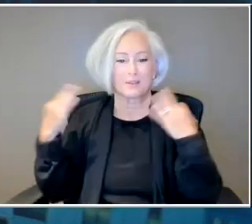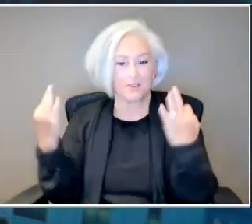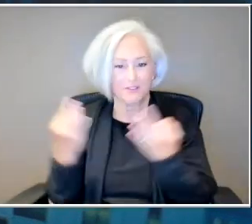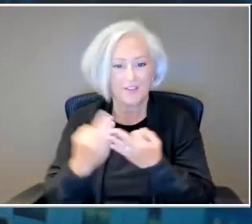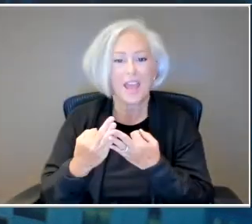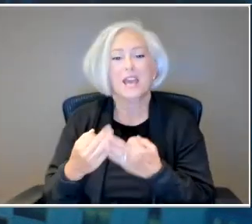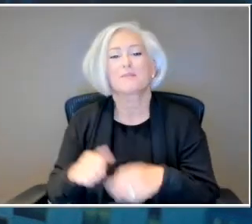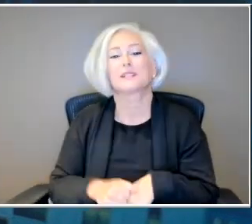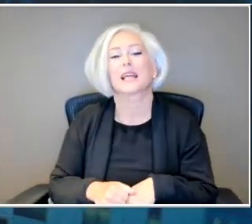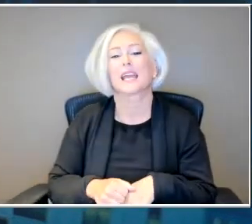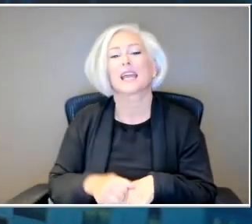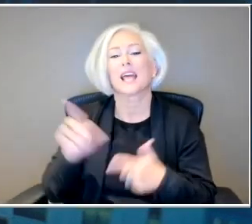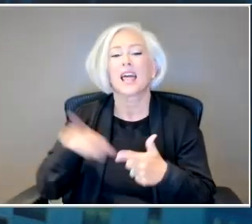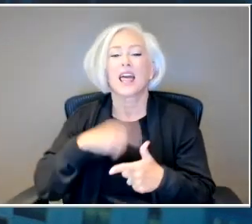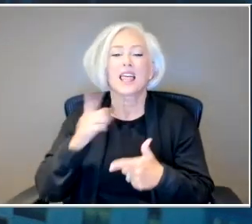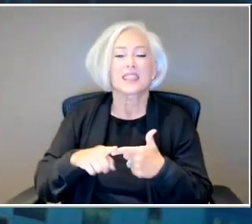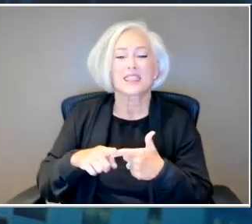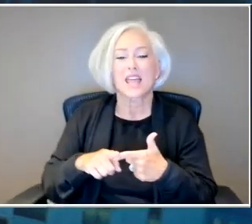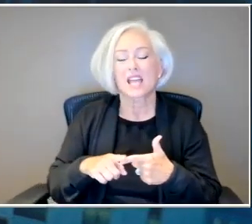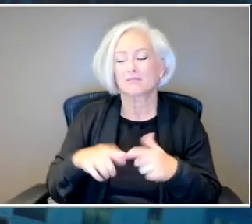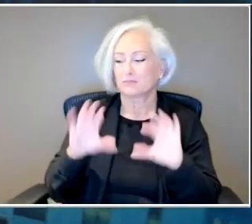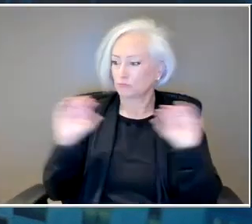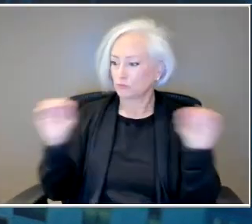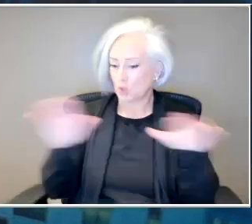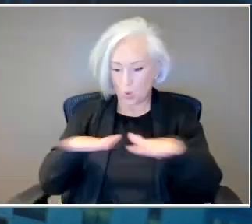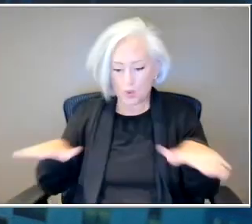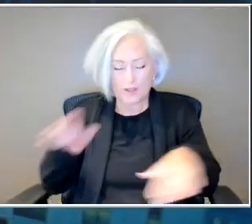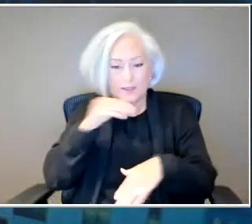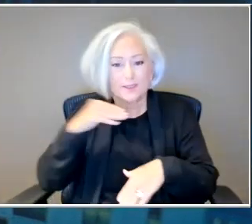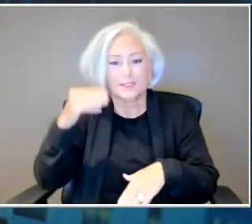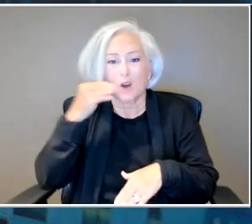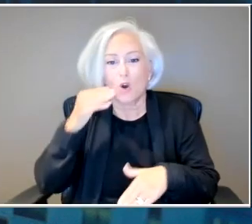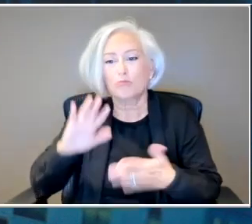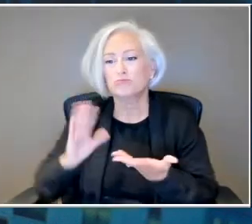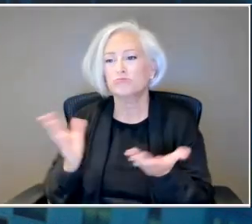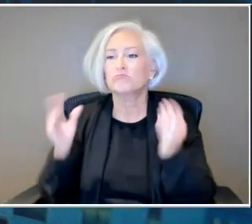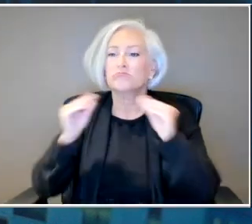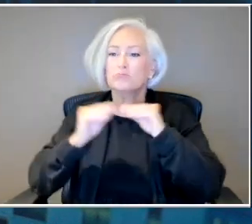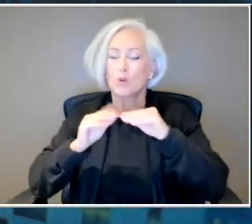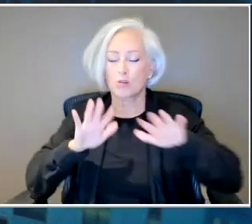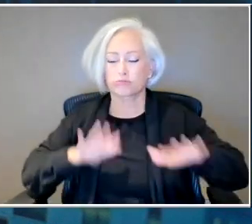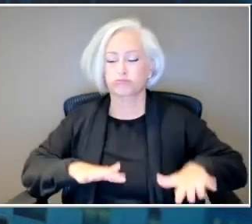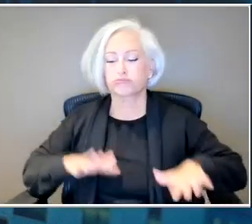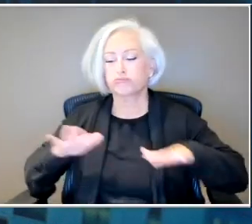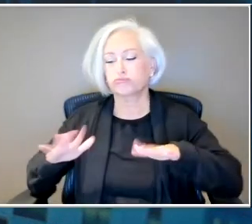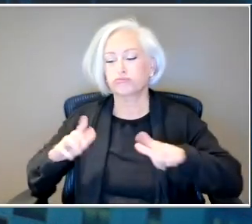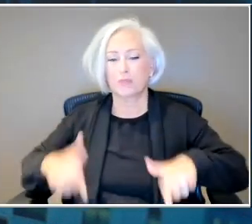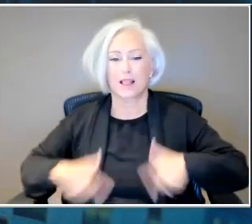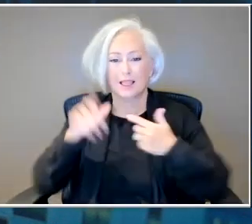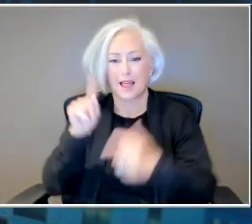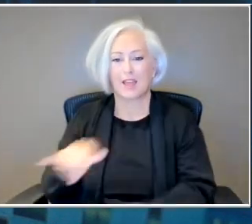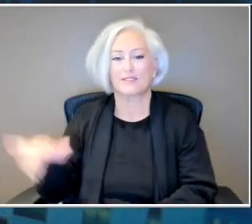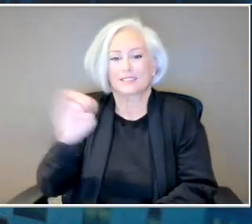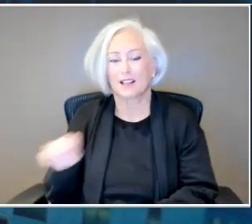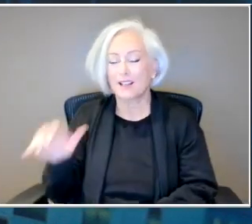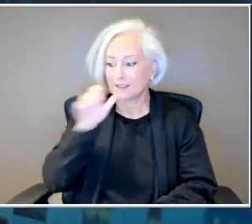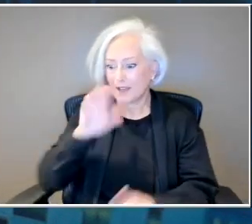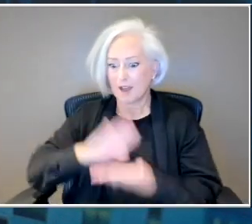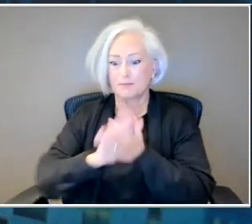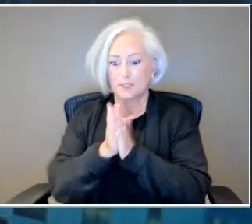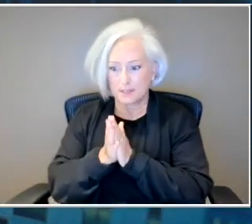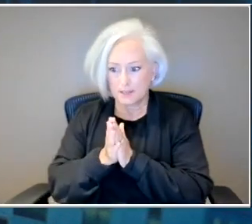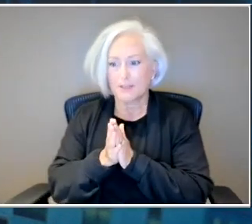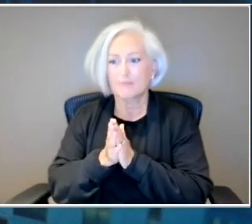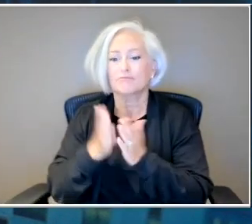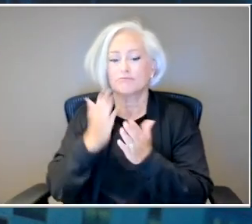probably a more sedentary lifestyle, not making the best choices, and the weight gain became more significant.